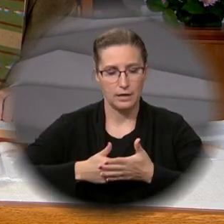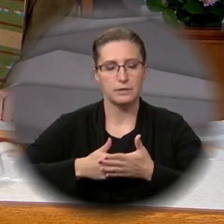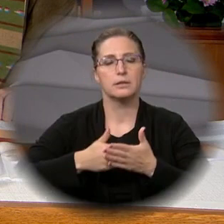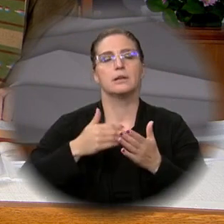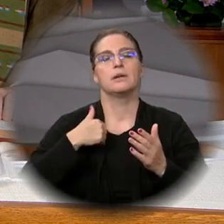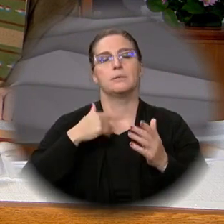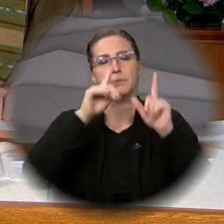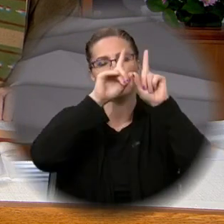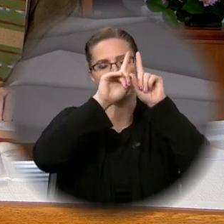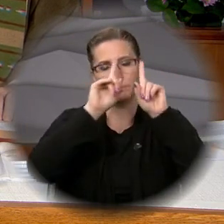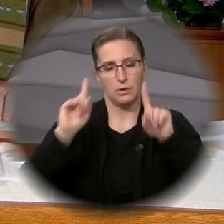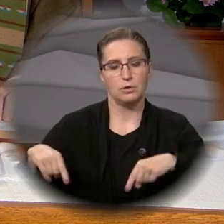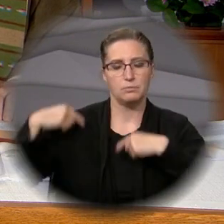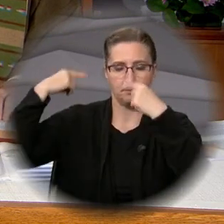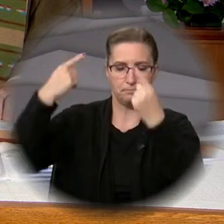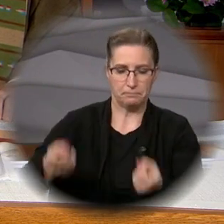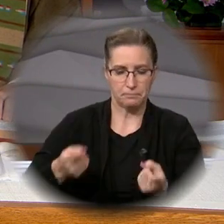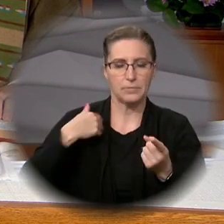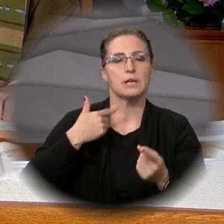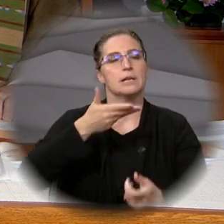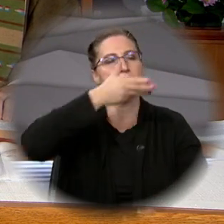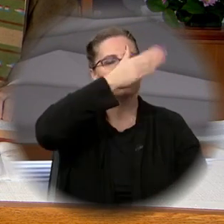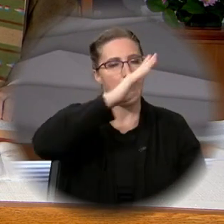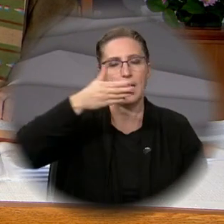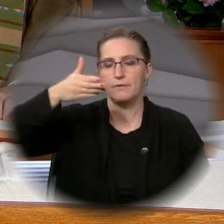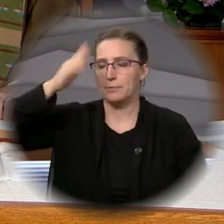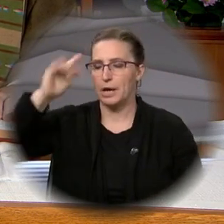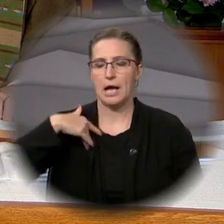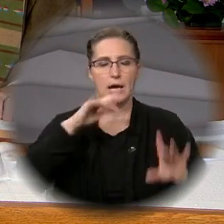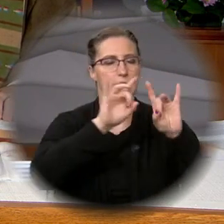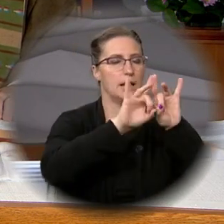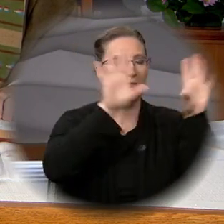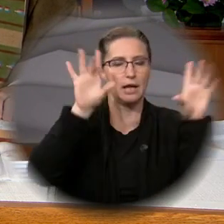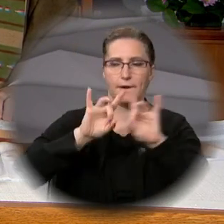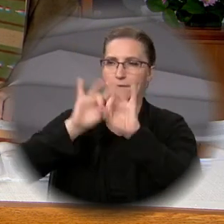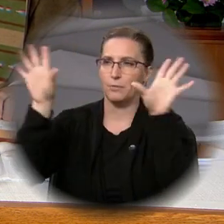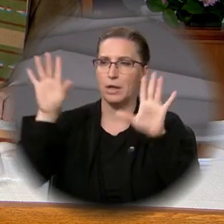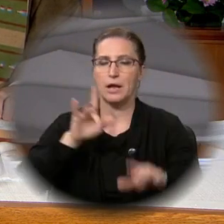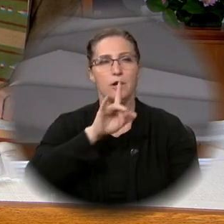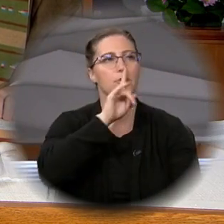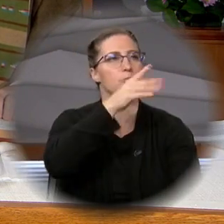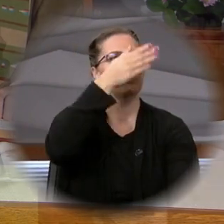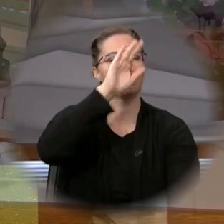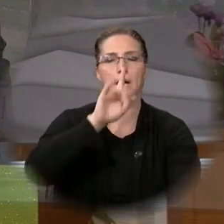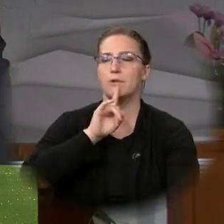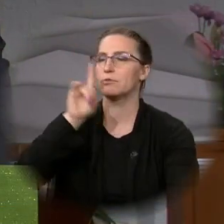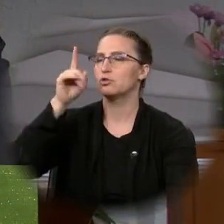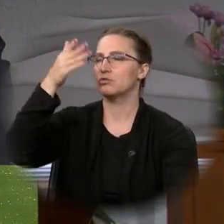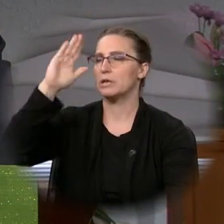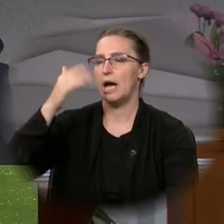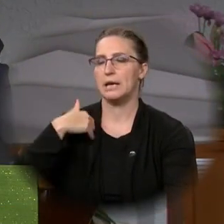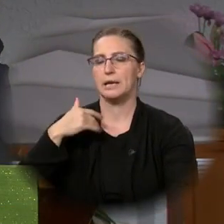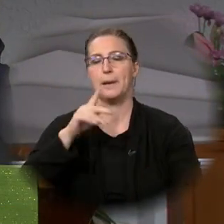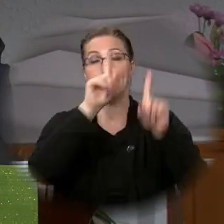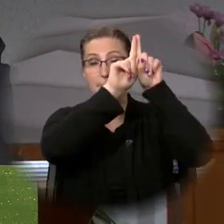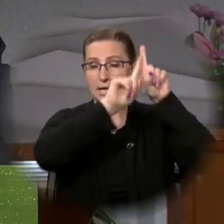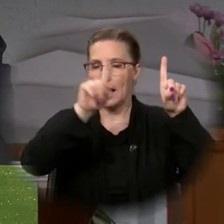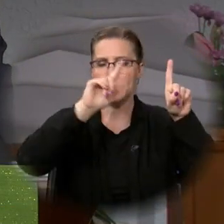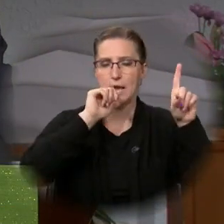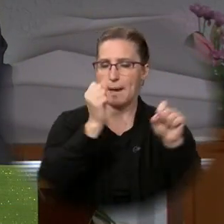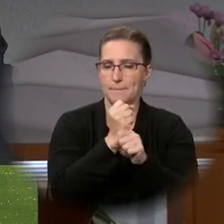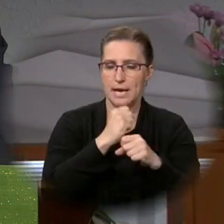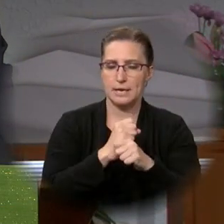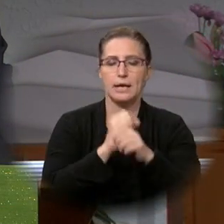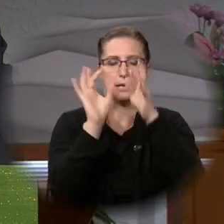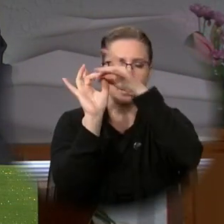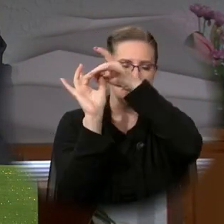of God, born of the Father before all ages, God from God, light from light, true God from true God,